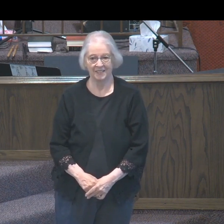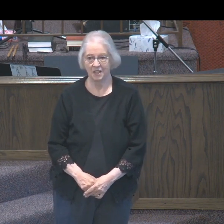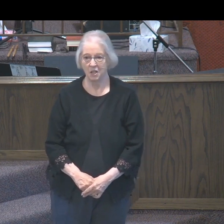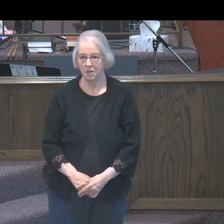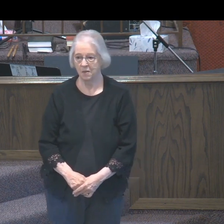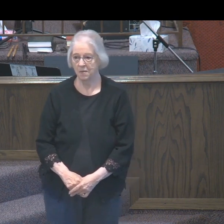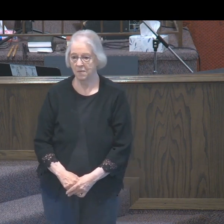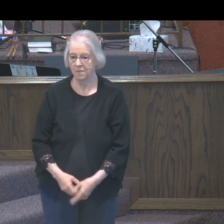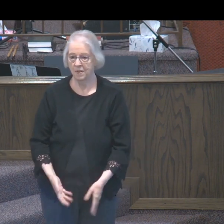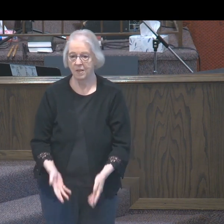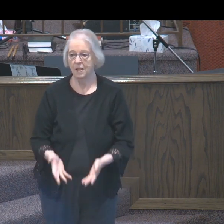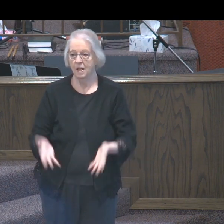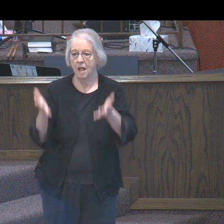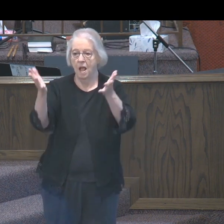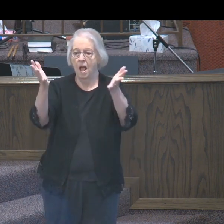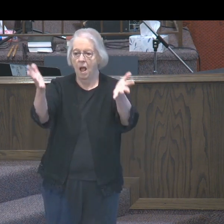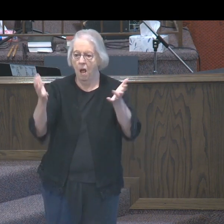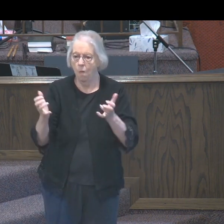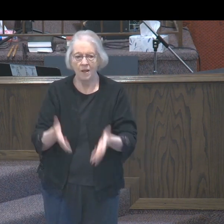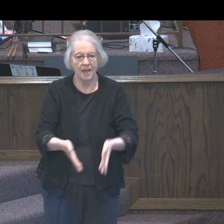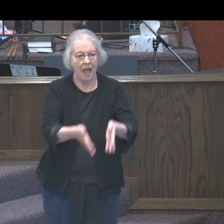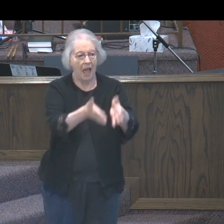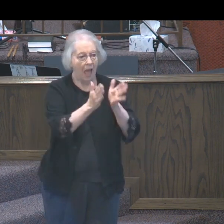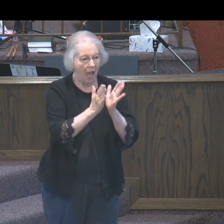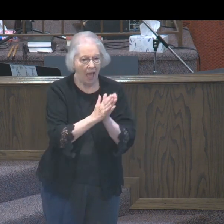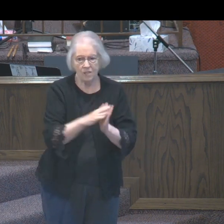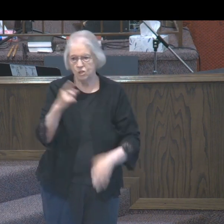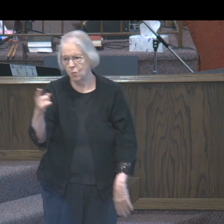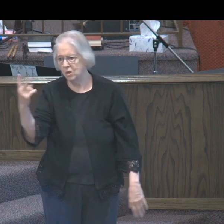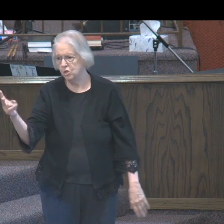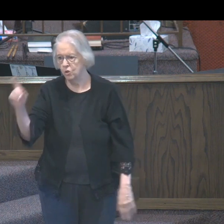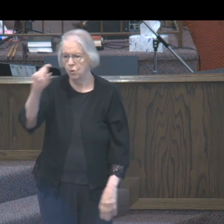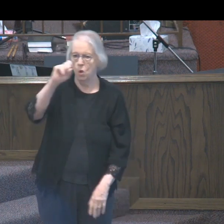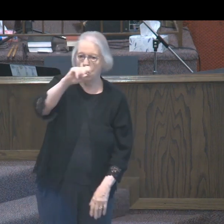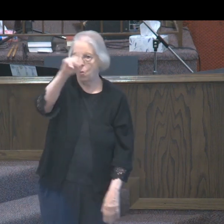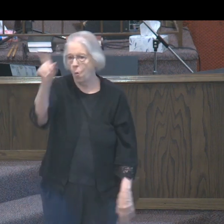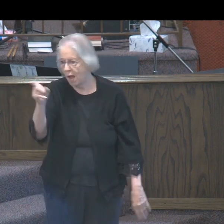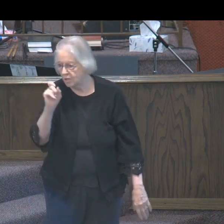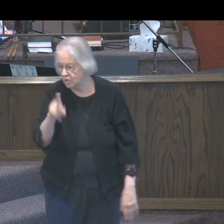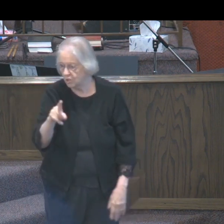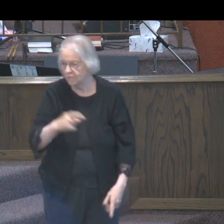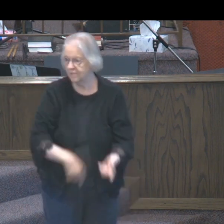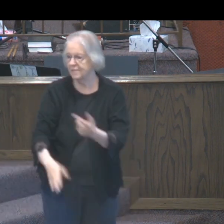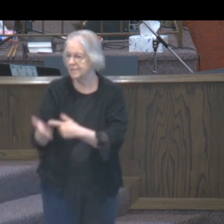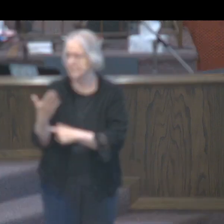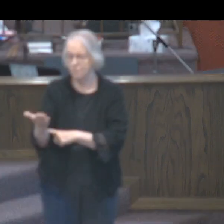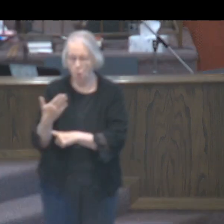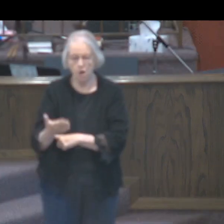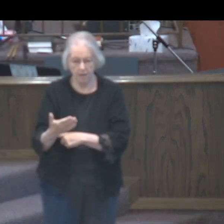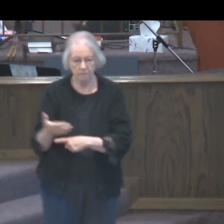So I want to ask you a couple of questions this morning as we begin. I've already asked, in a way, one of